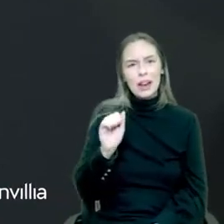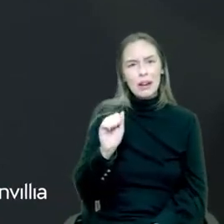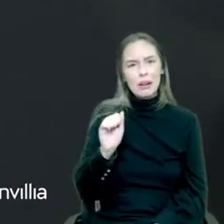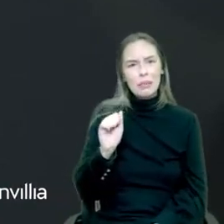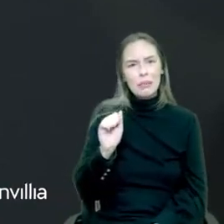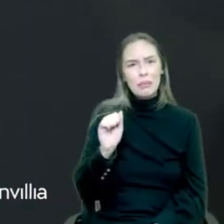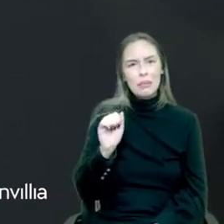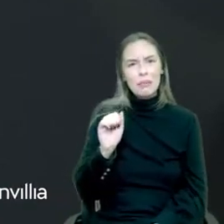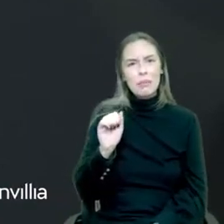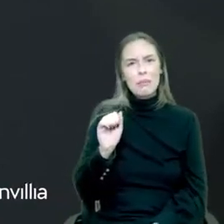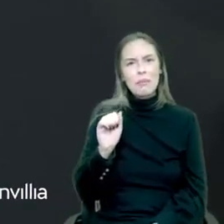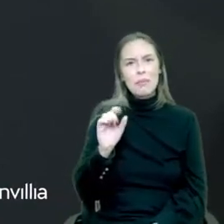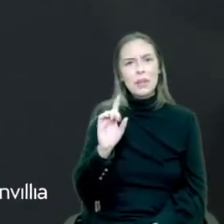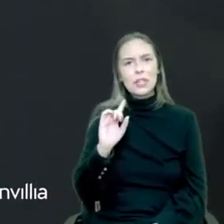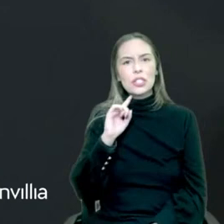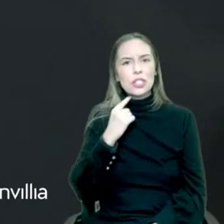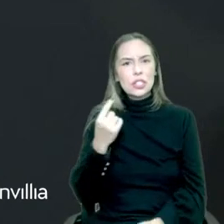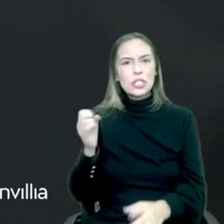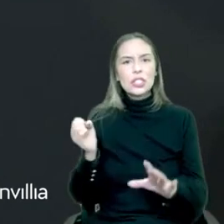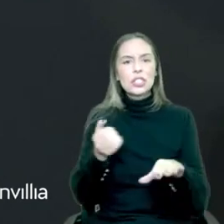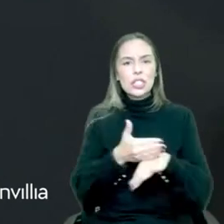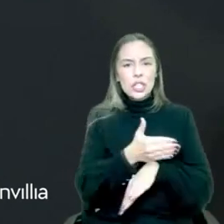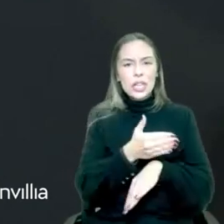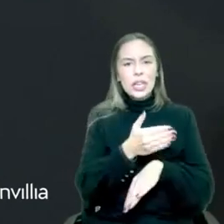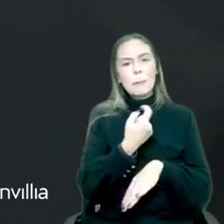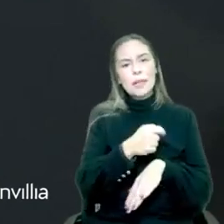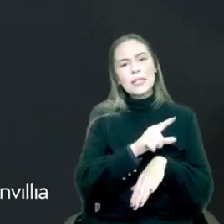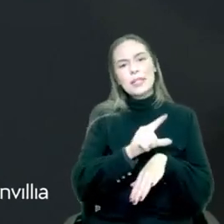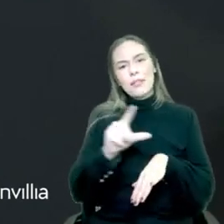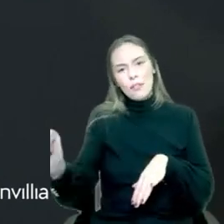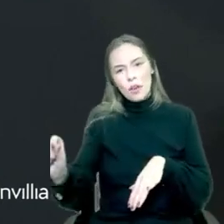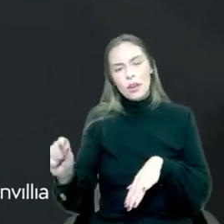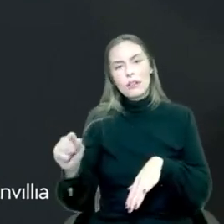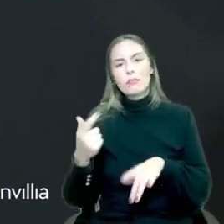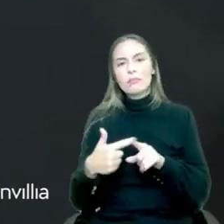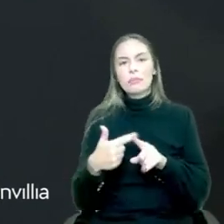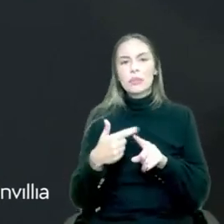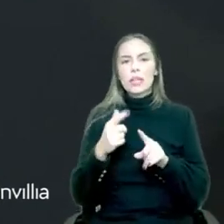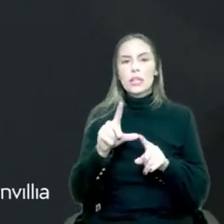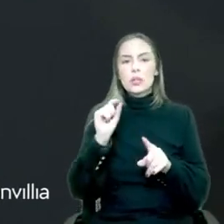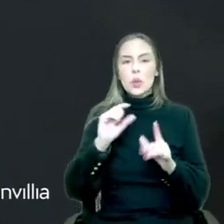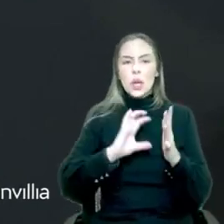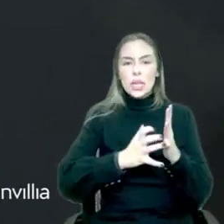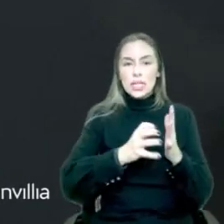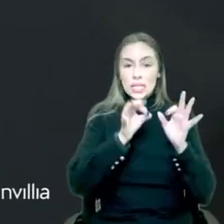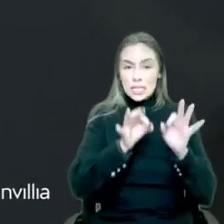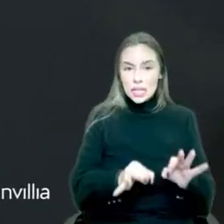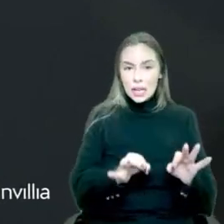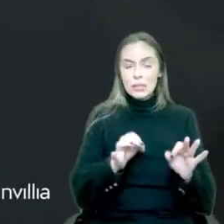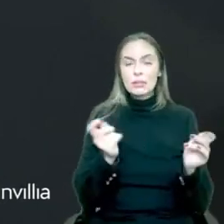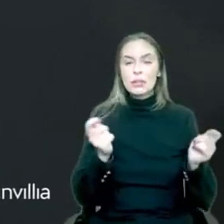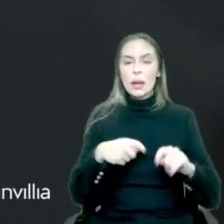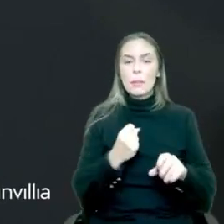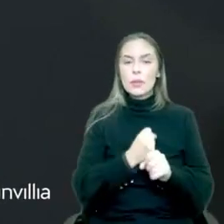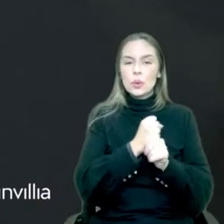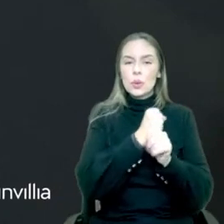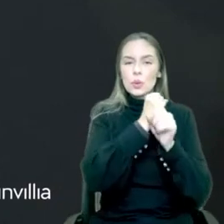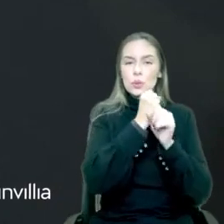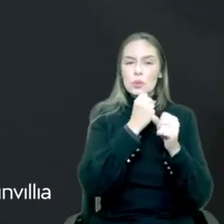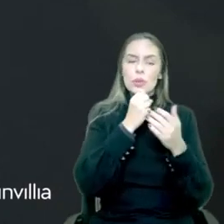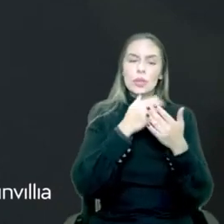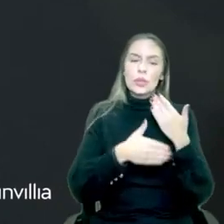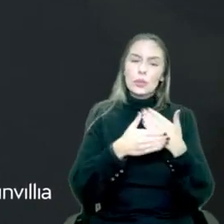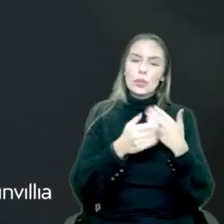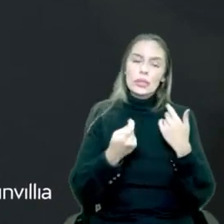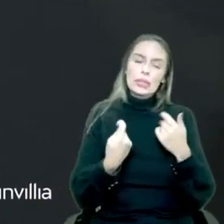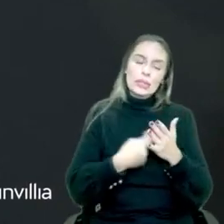we need to make sure that we are having access to is the right data, the data that then we can build the models, and then we can try to help like